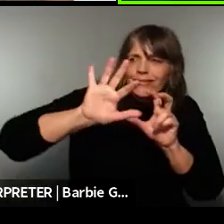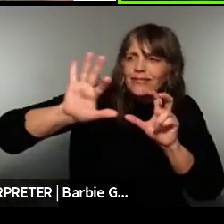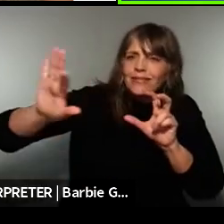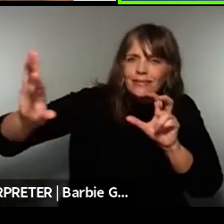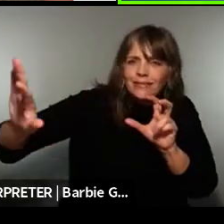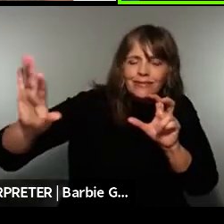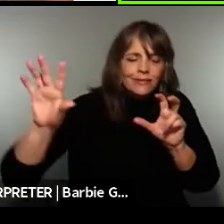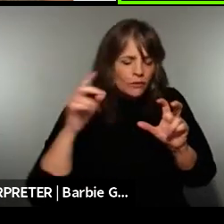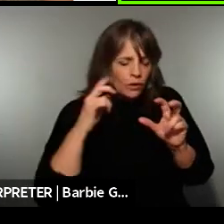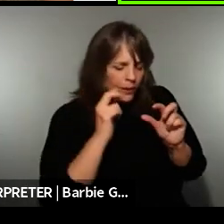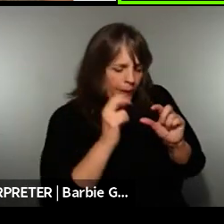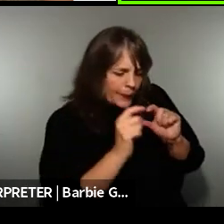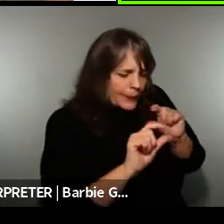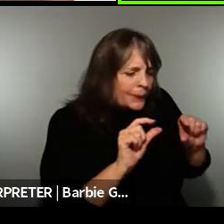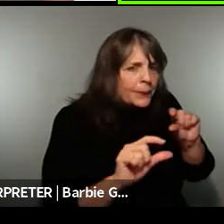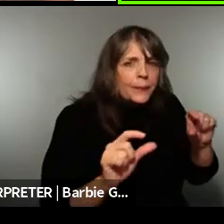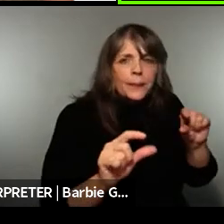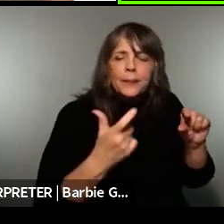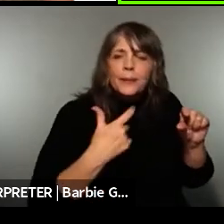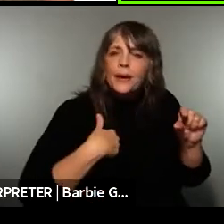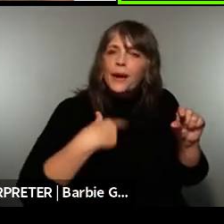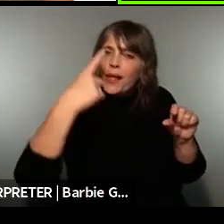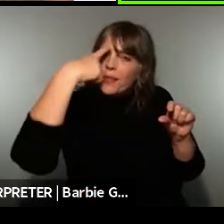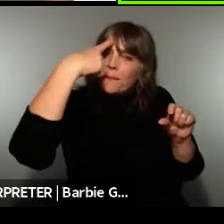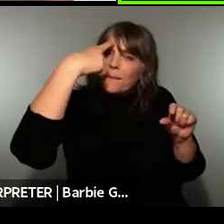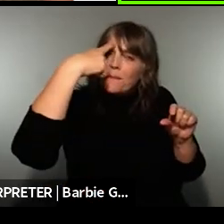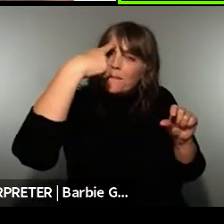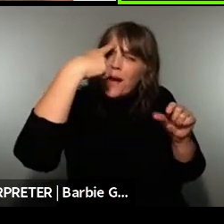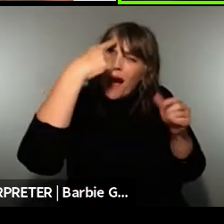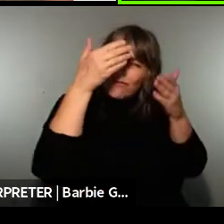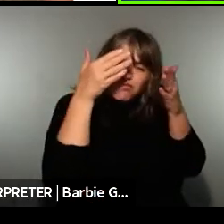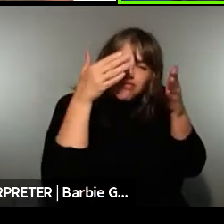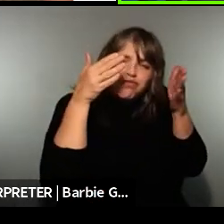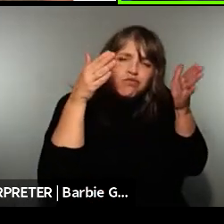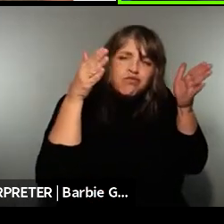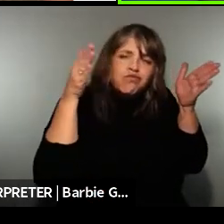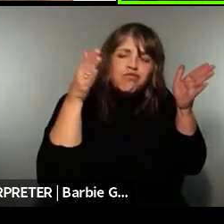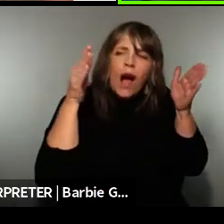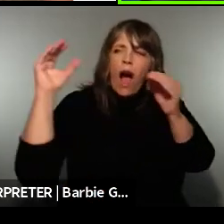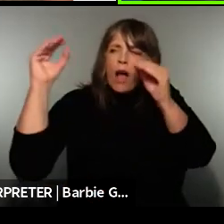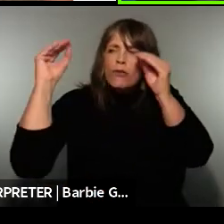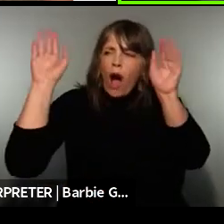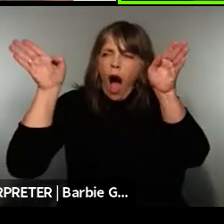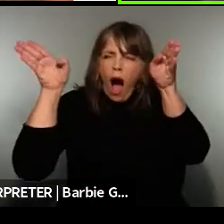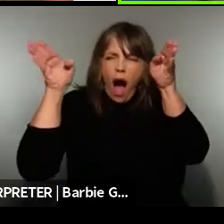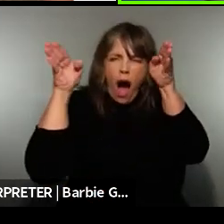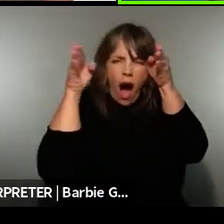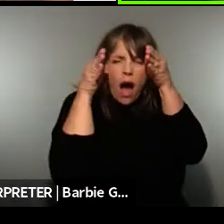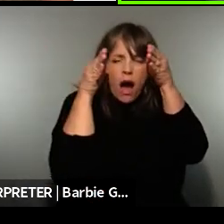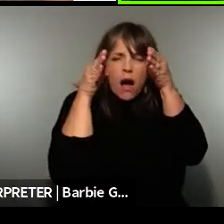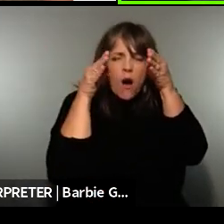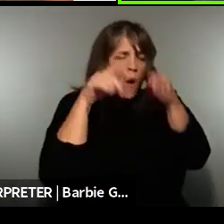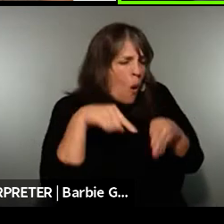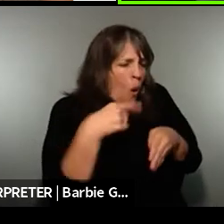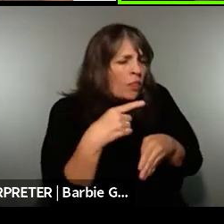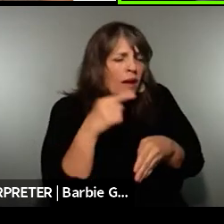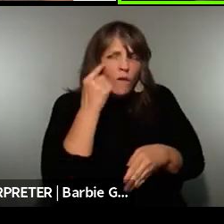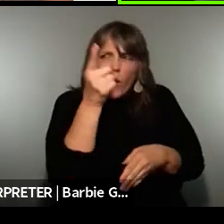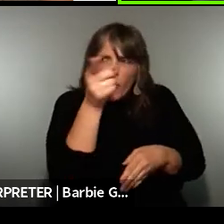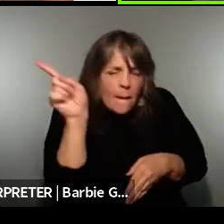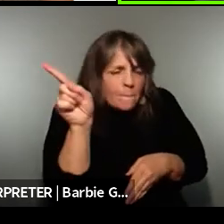really open up our mindset outside of what we've been taught there only is, and only for a certain amount of